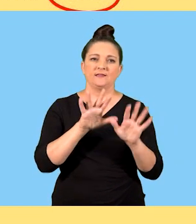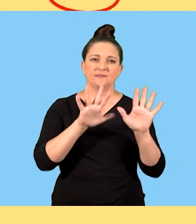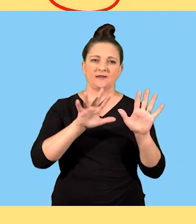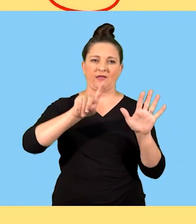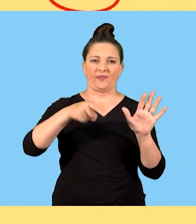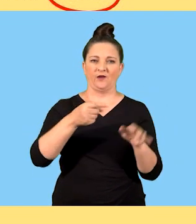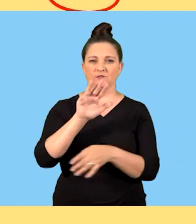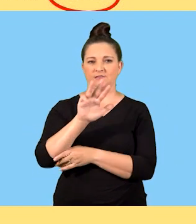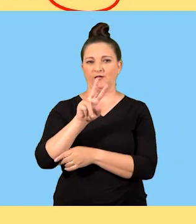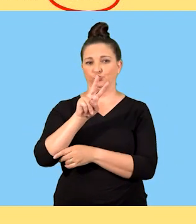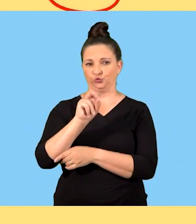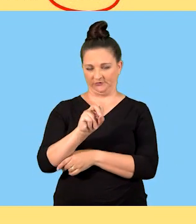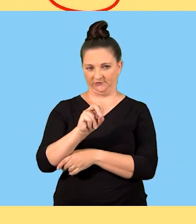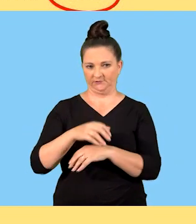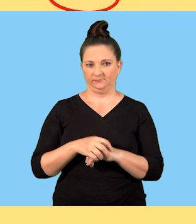becomes